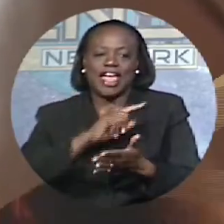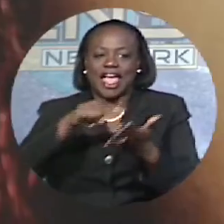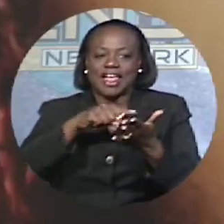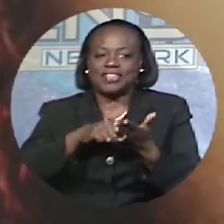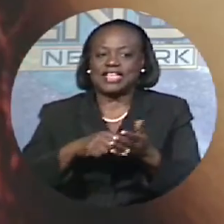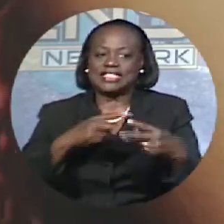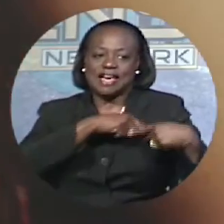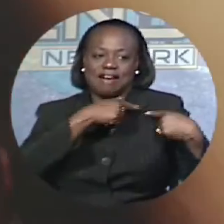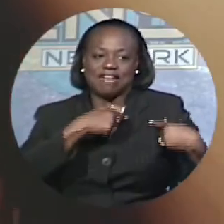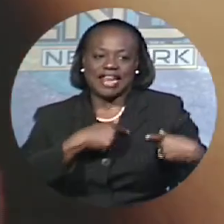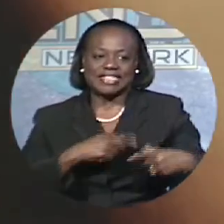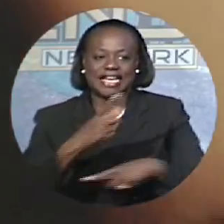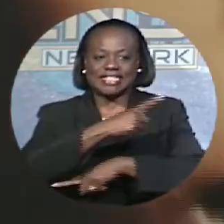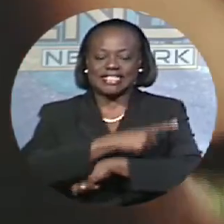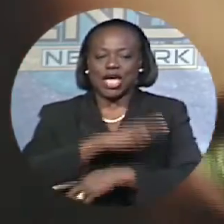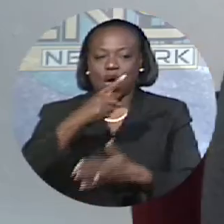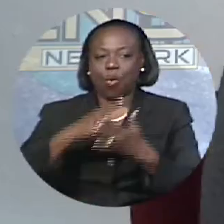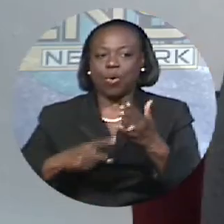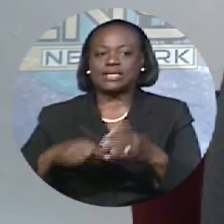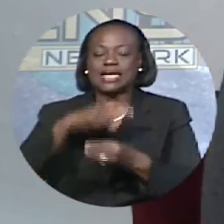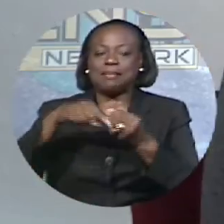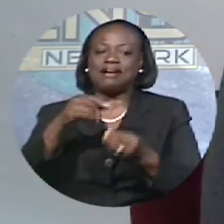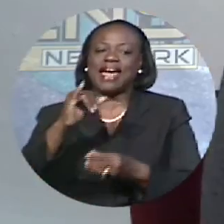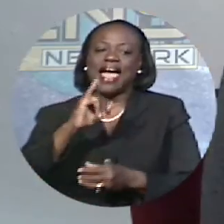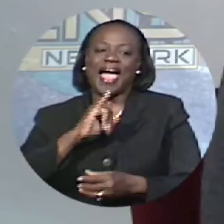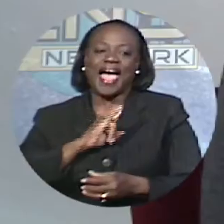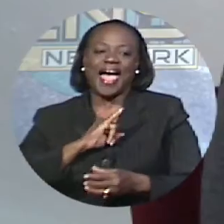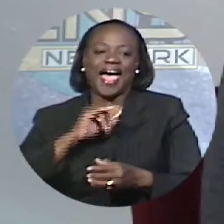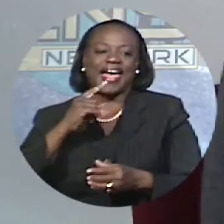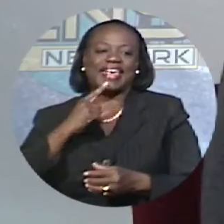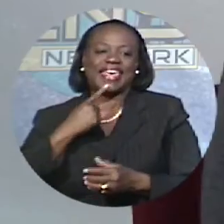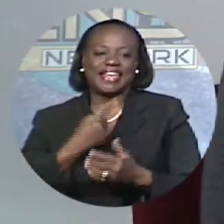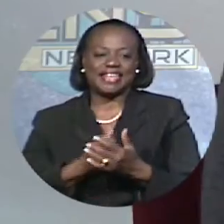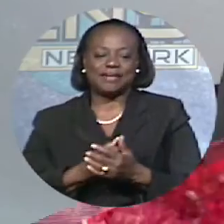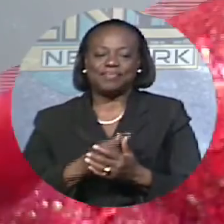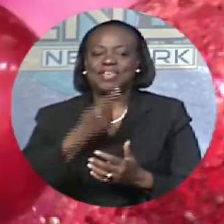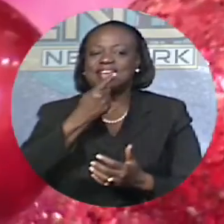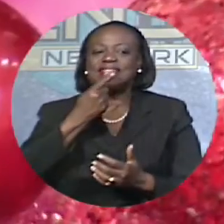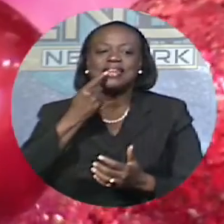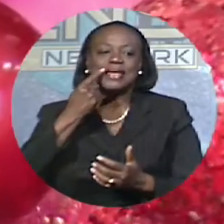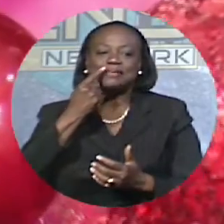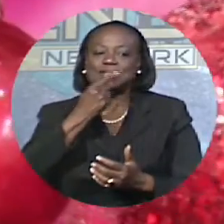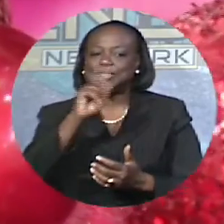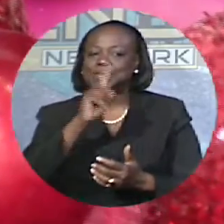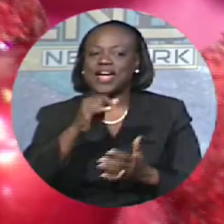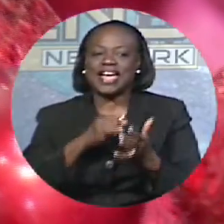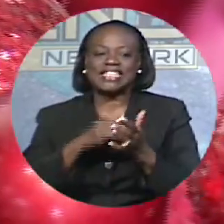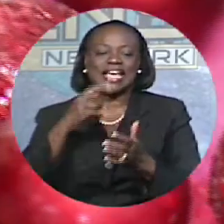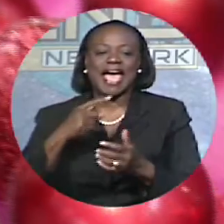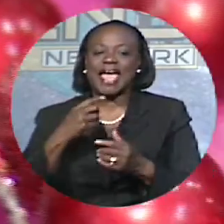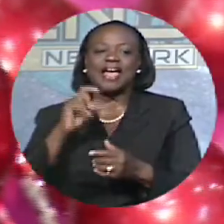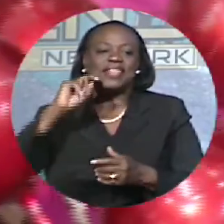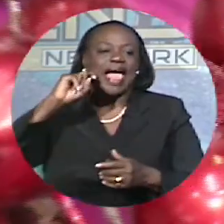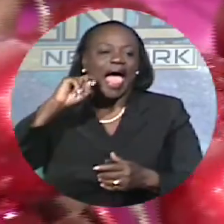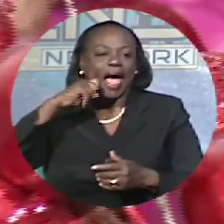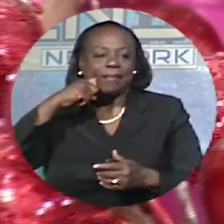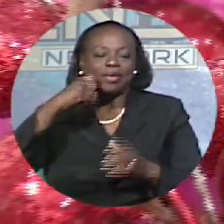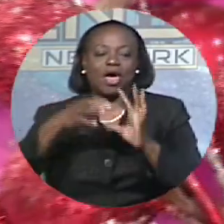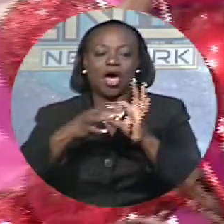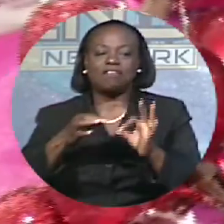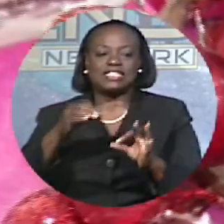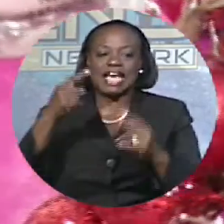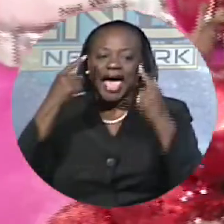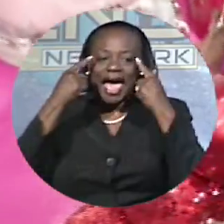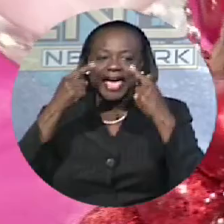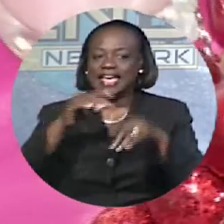Day, what about a little eye candy? Lips is where it's at for Valentine's Day, we know that. Now, the apple of his eye doesn't have to be